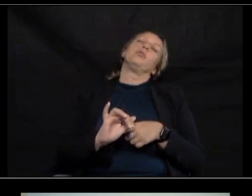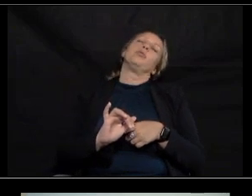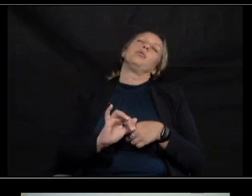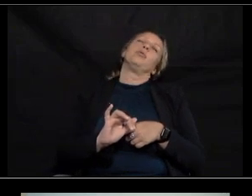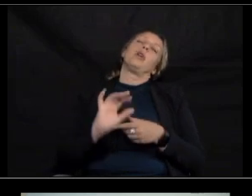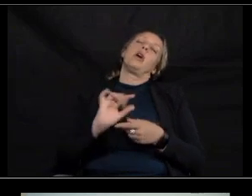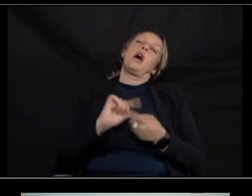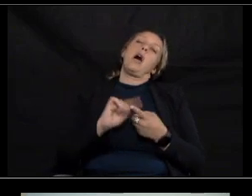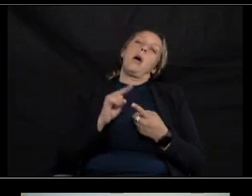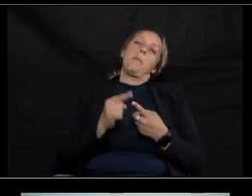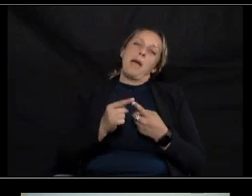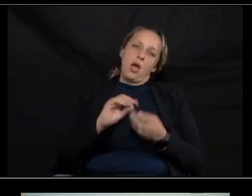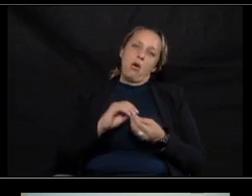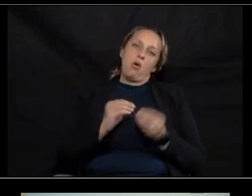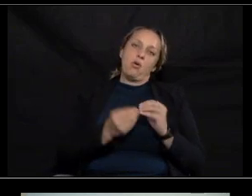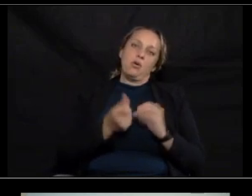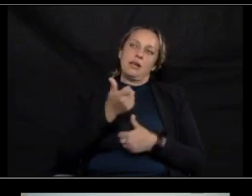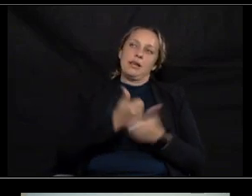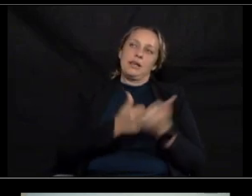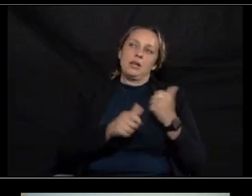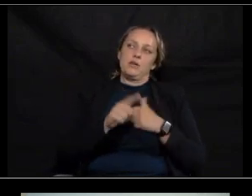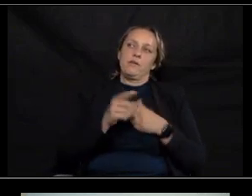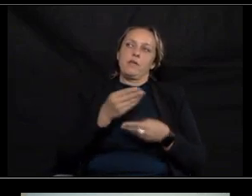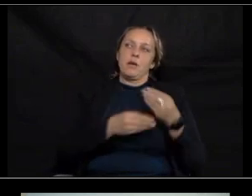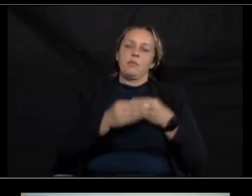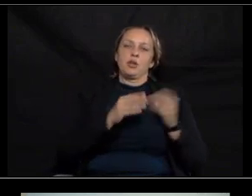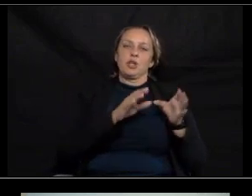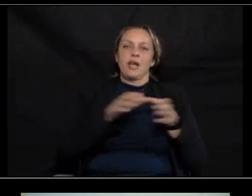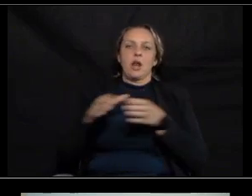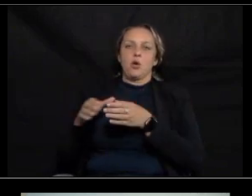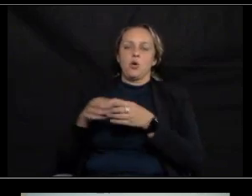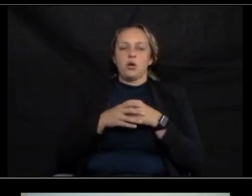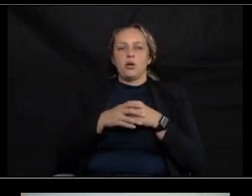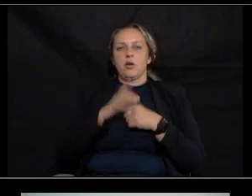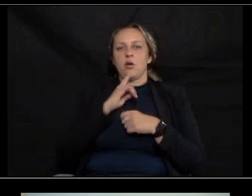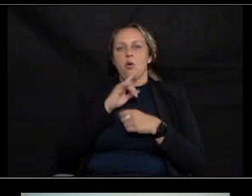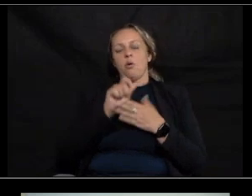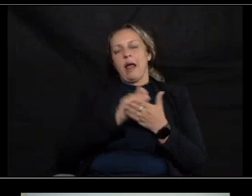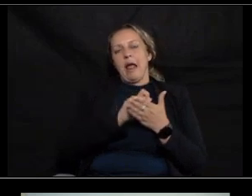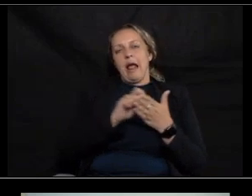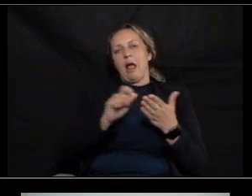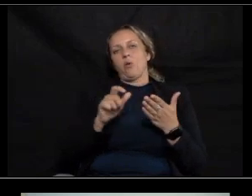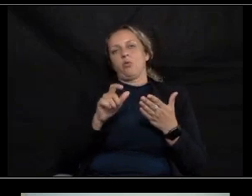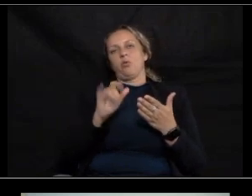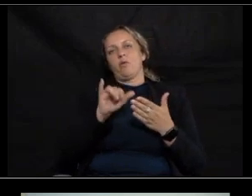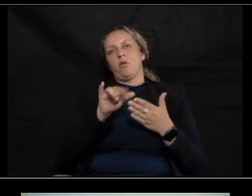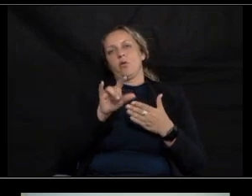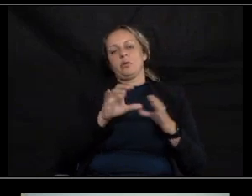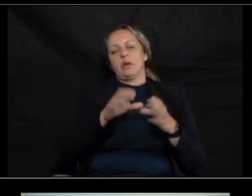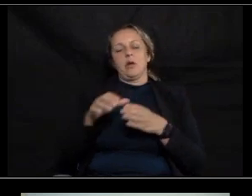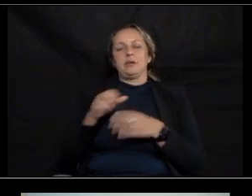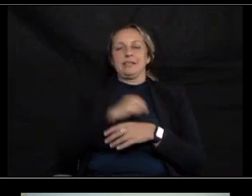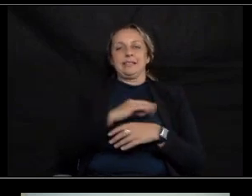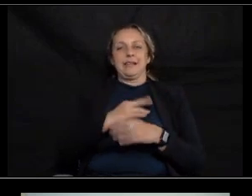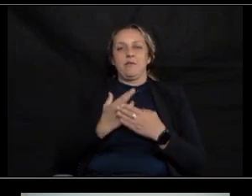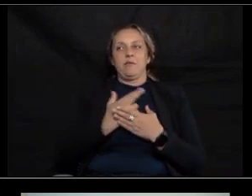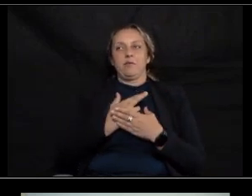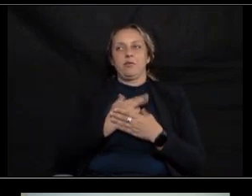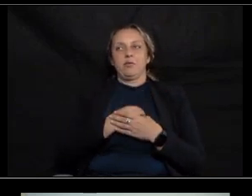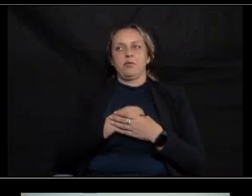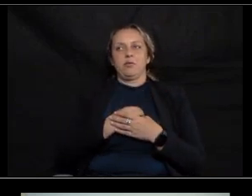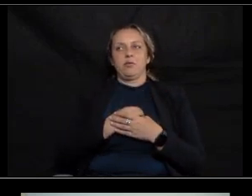those amounts in each of the budget categories or accounting categories. Staff reviews